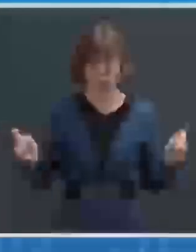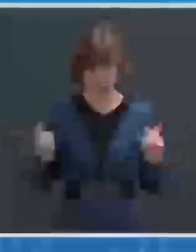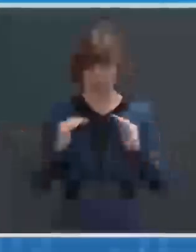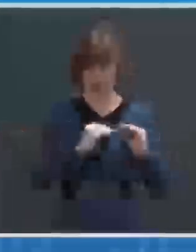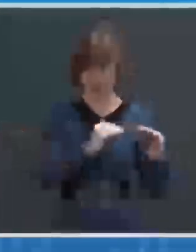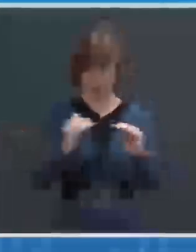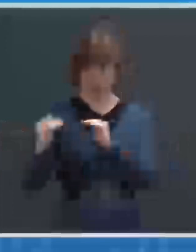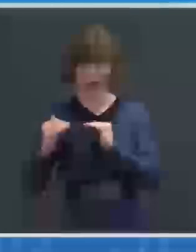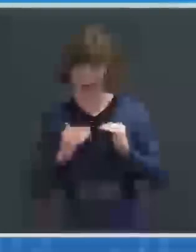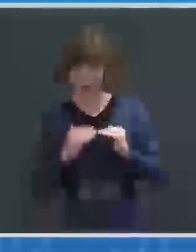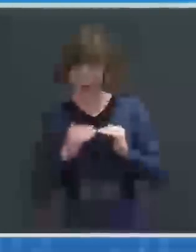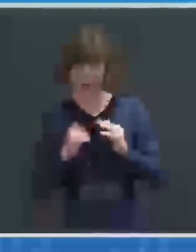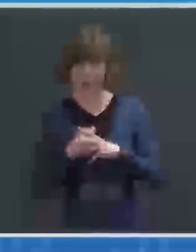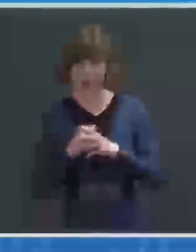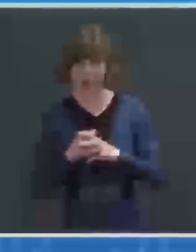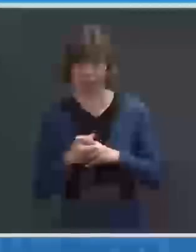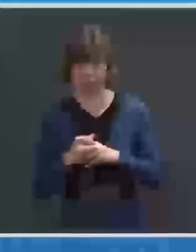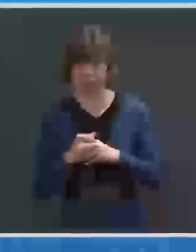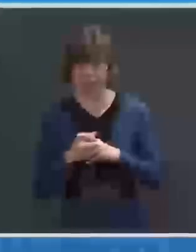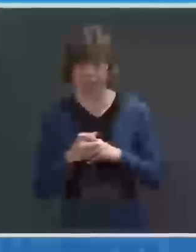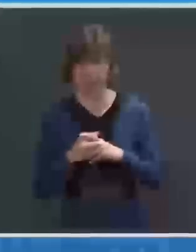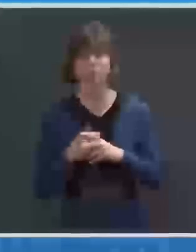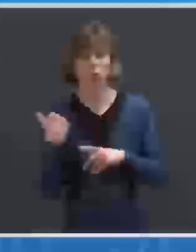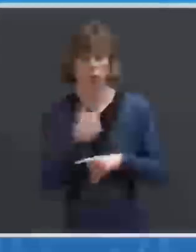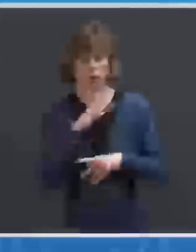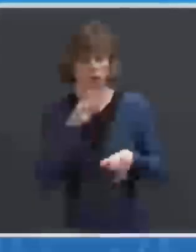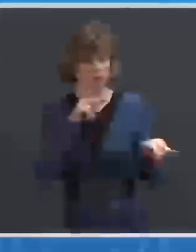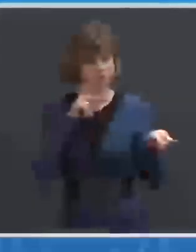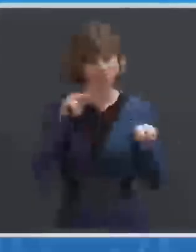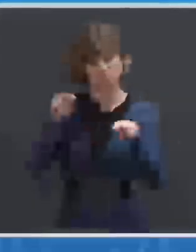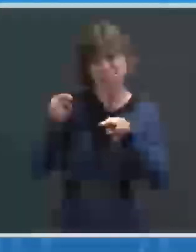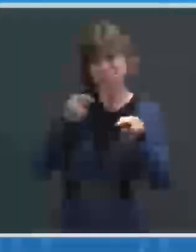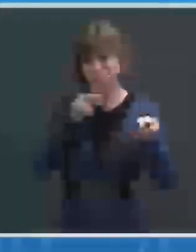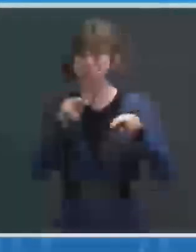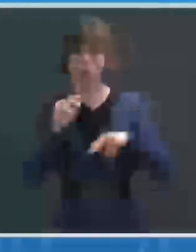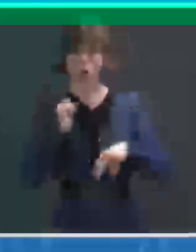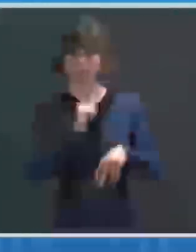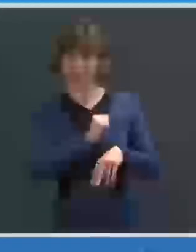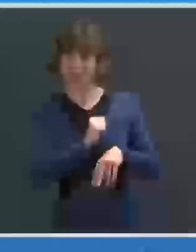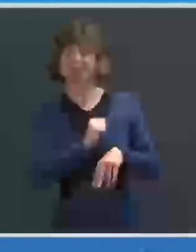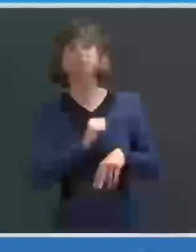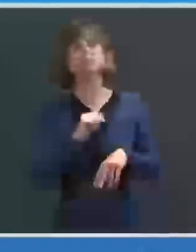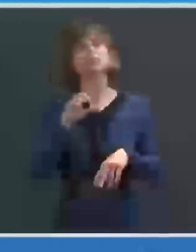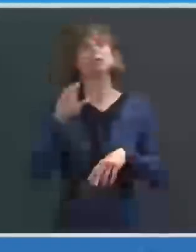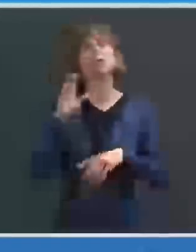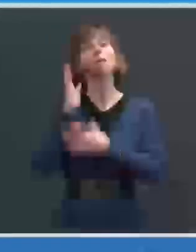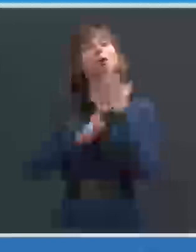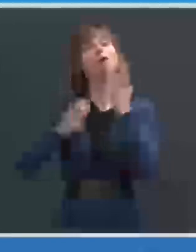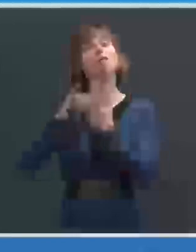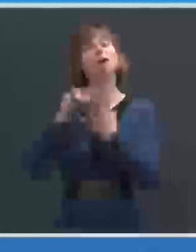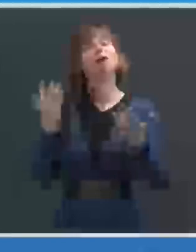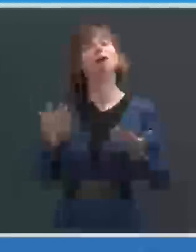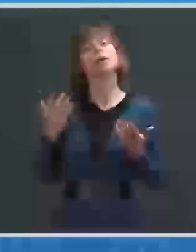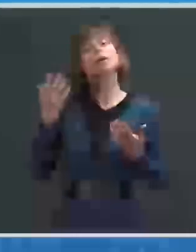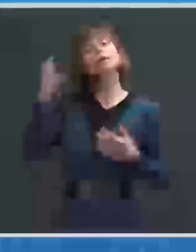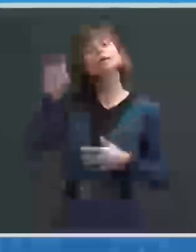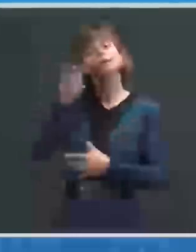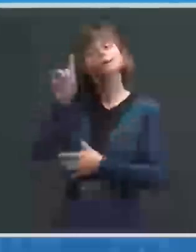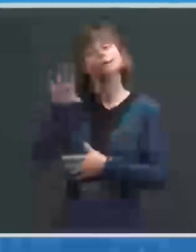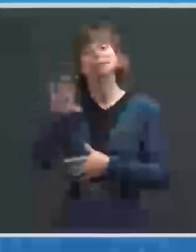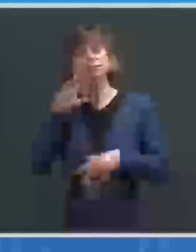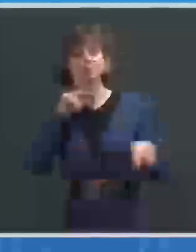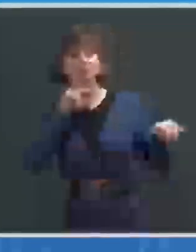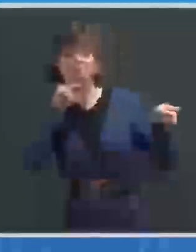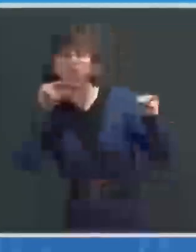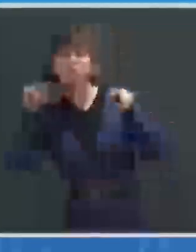that closely. As part of that work, the CDC is tracking distribution of vaccines across a range of